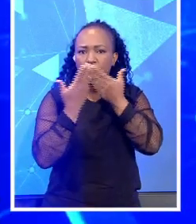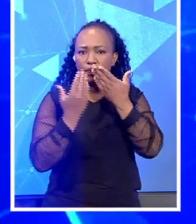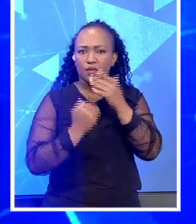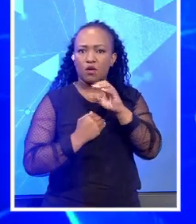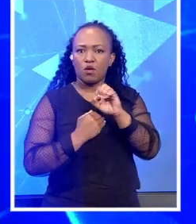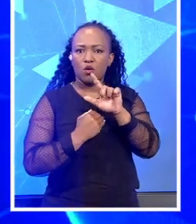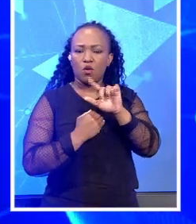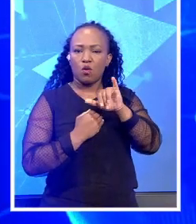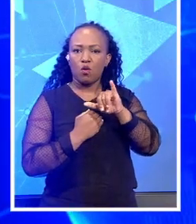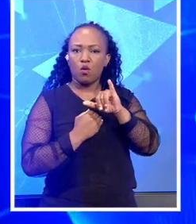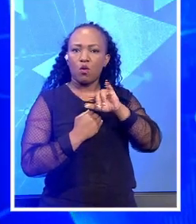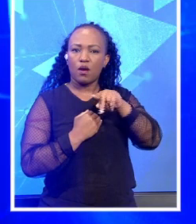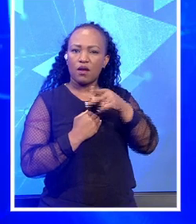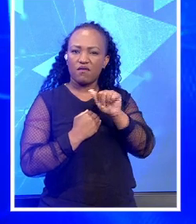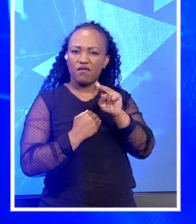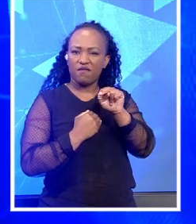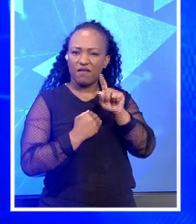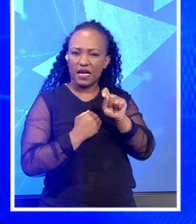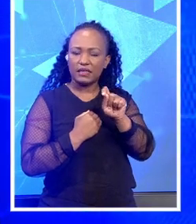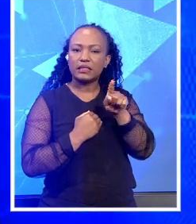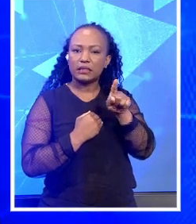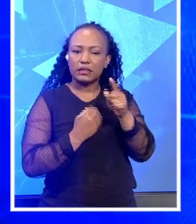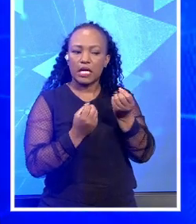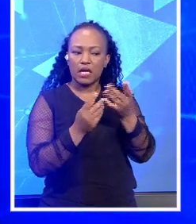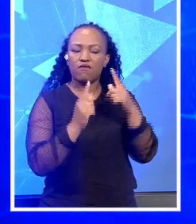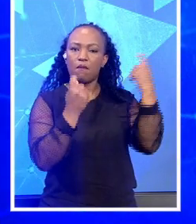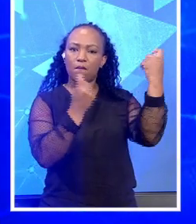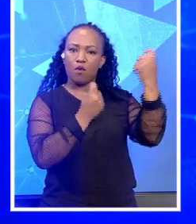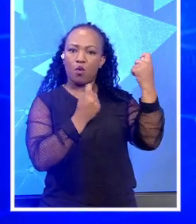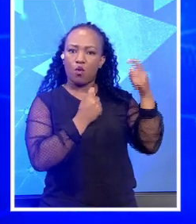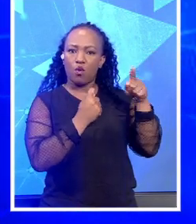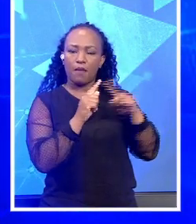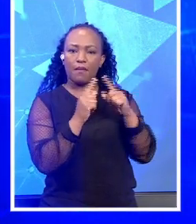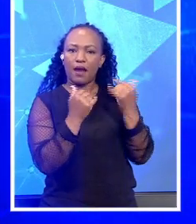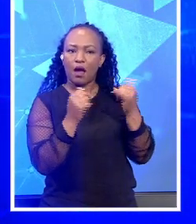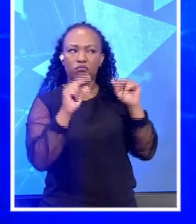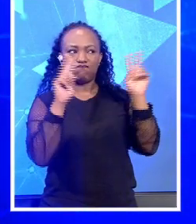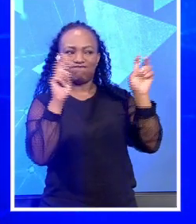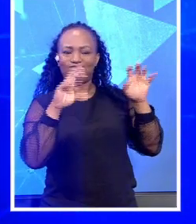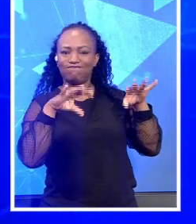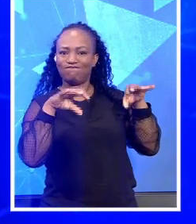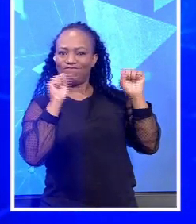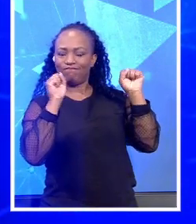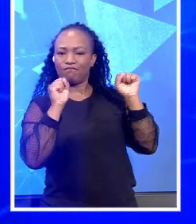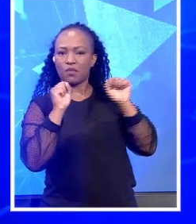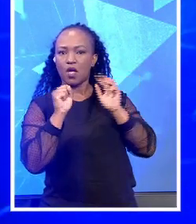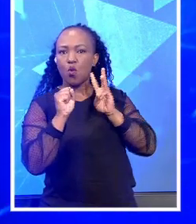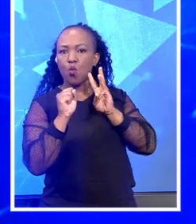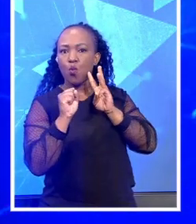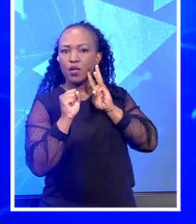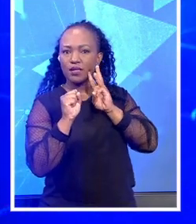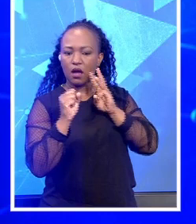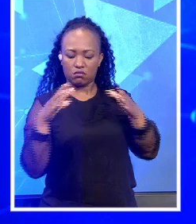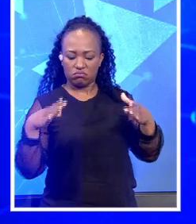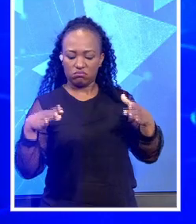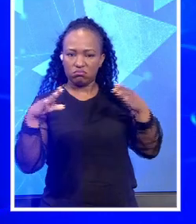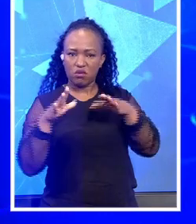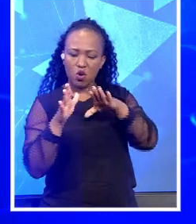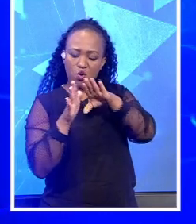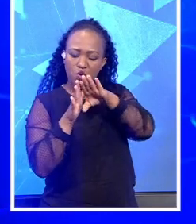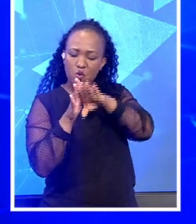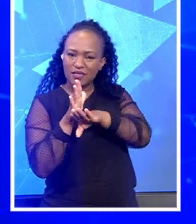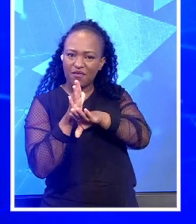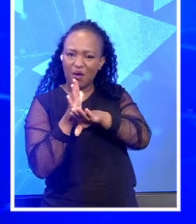Water Scheme that supplies water to Polokwane has been disrupted by power cuts, resulting in empty reservoirs. The